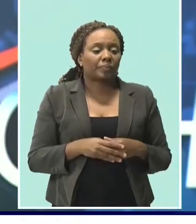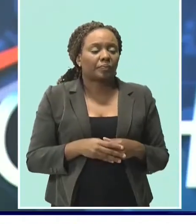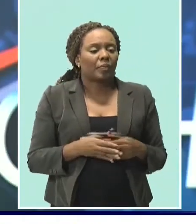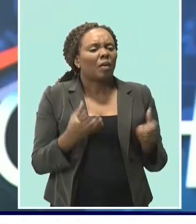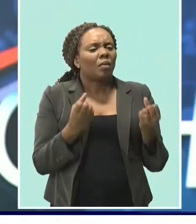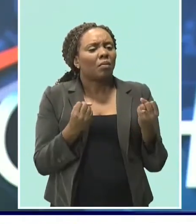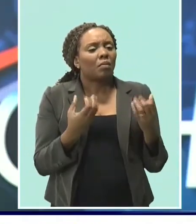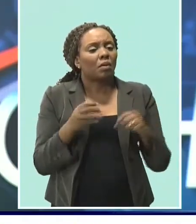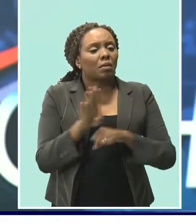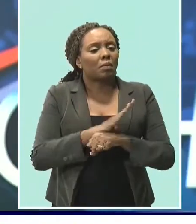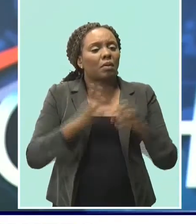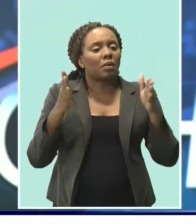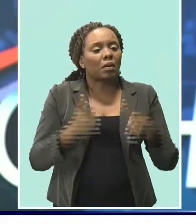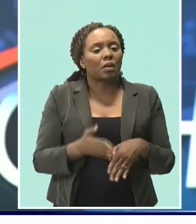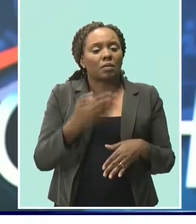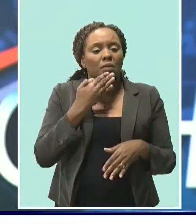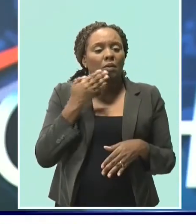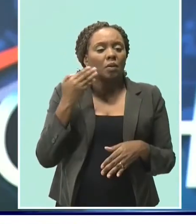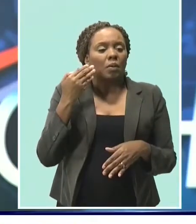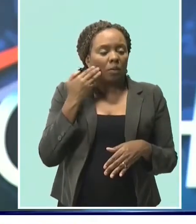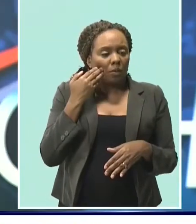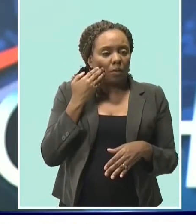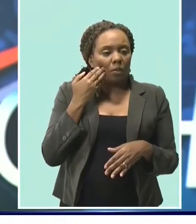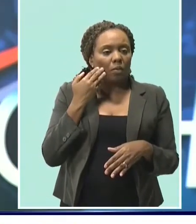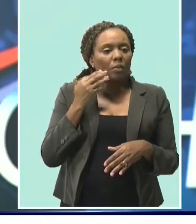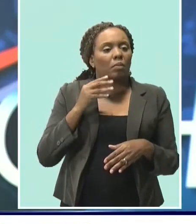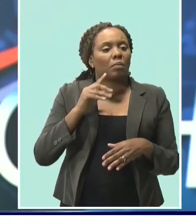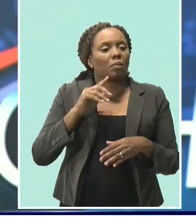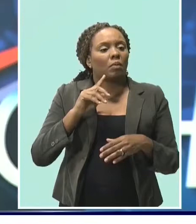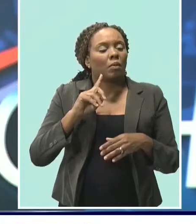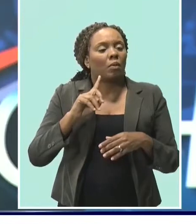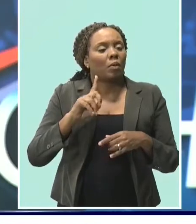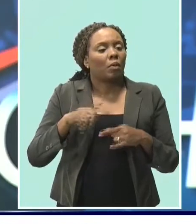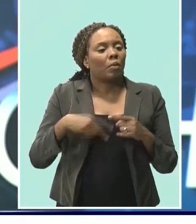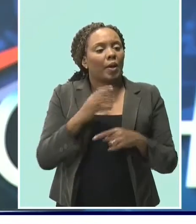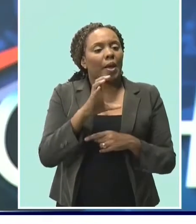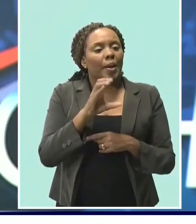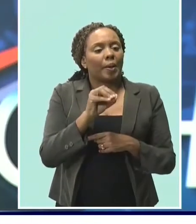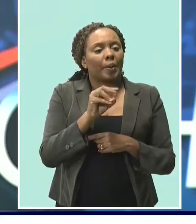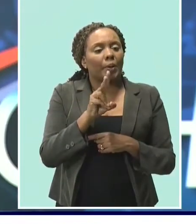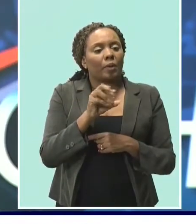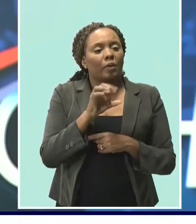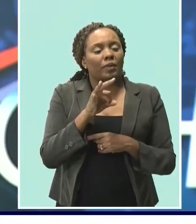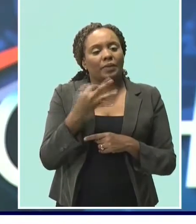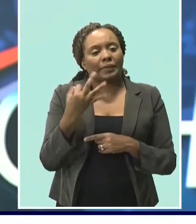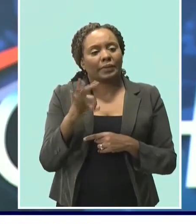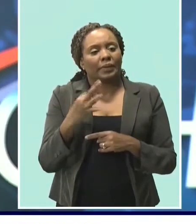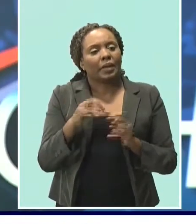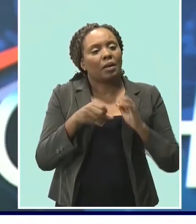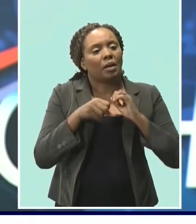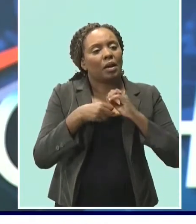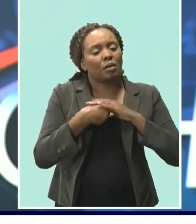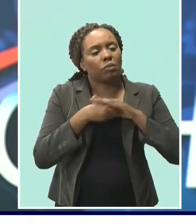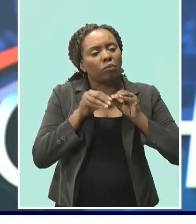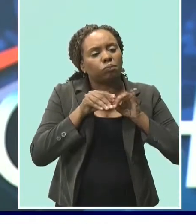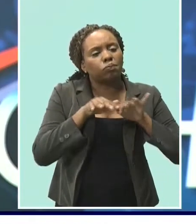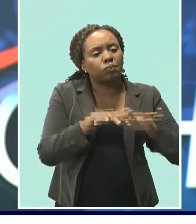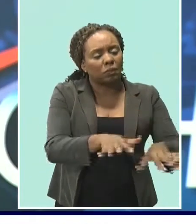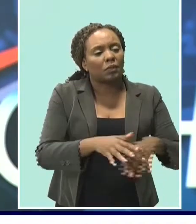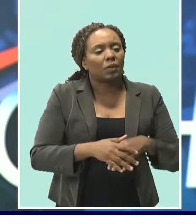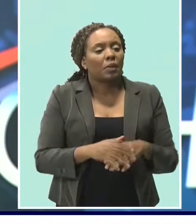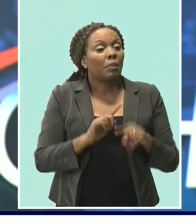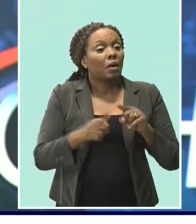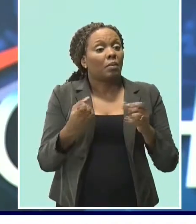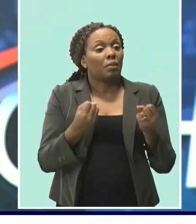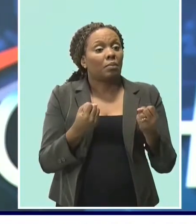many Barbadians were at home during the heart of the COVID-19 pandemic, hundreds of brave men and women made a daily sacrifice to